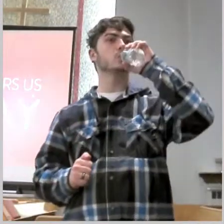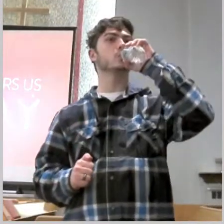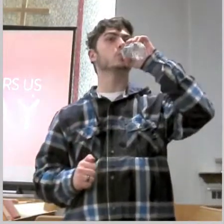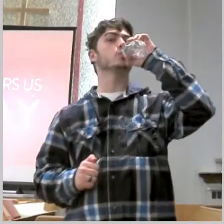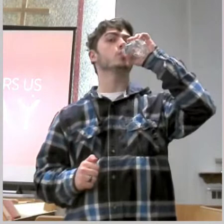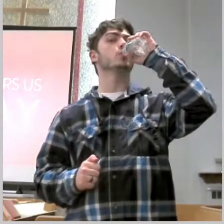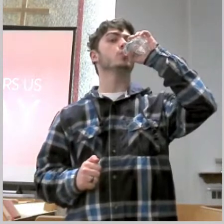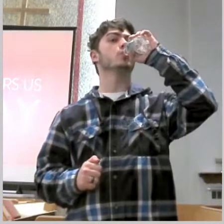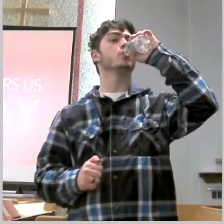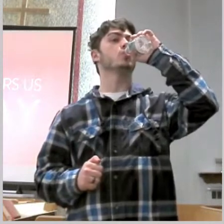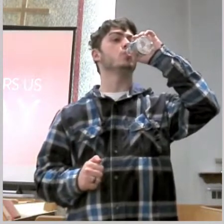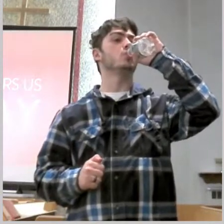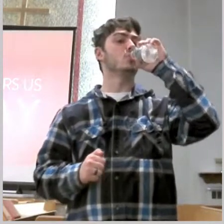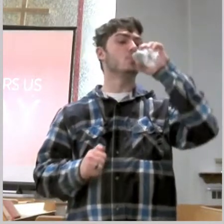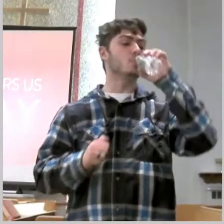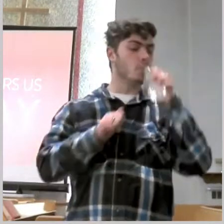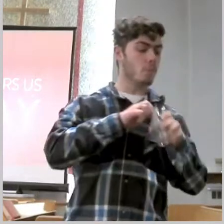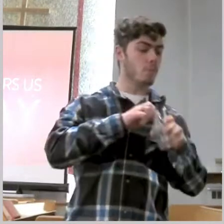Thank you.